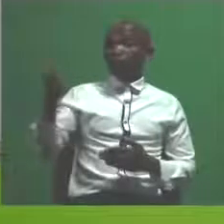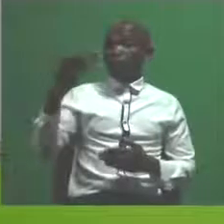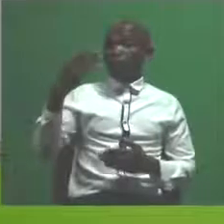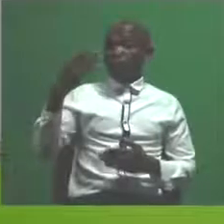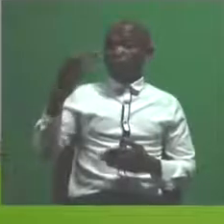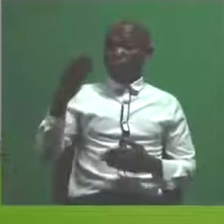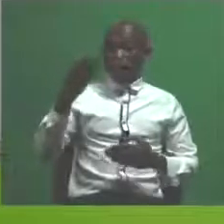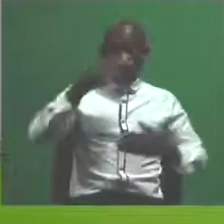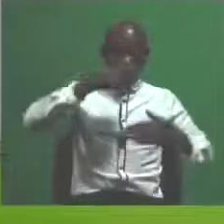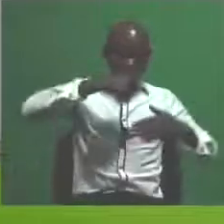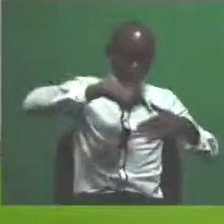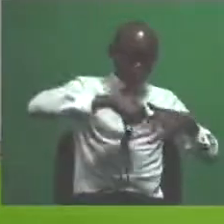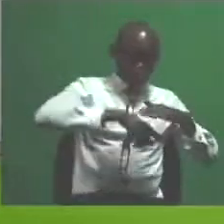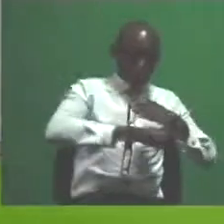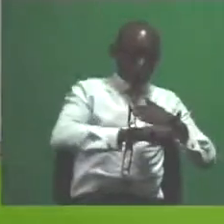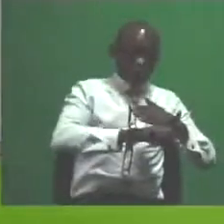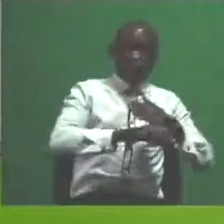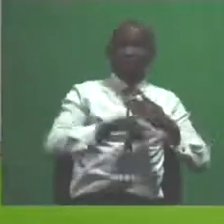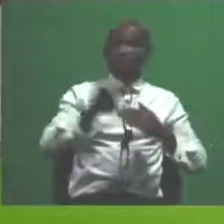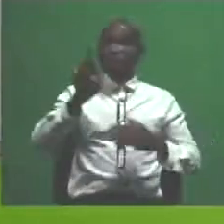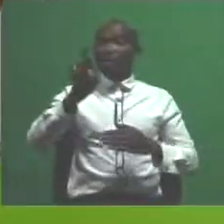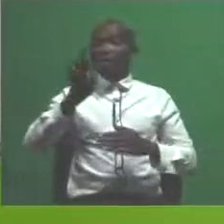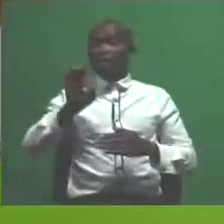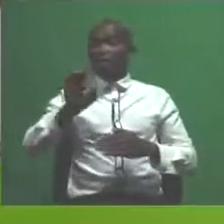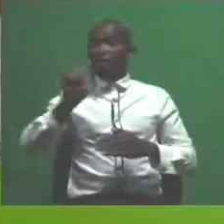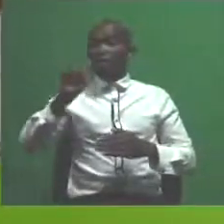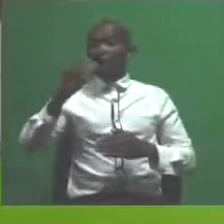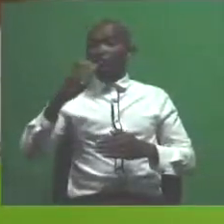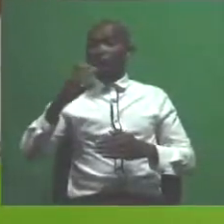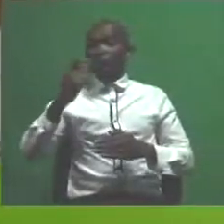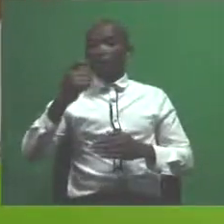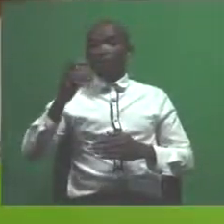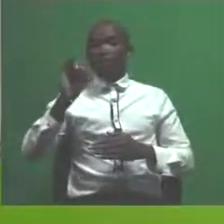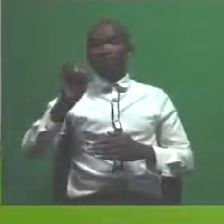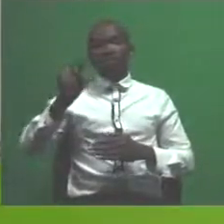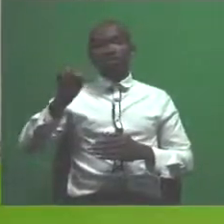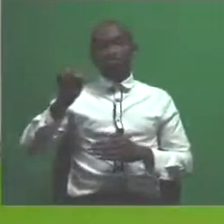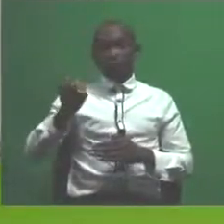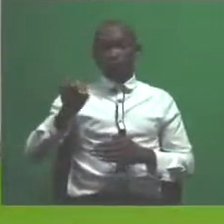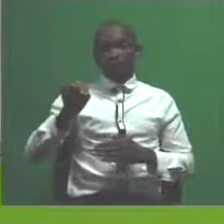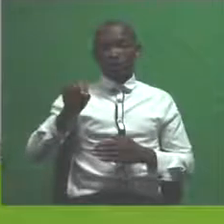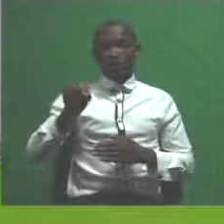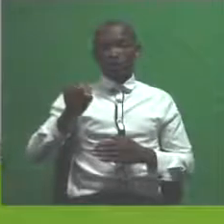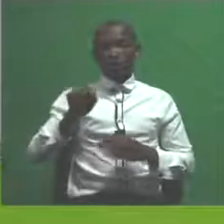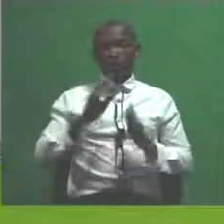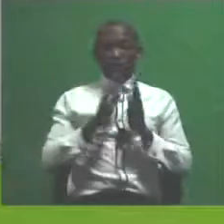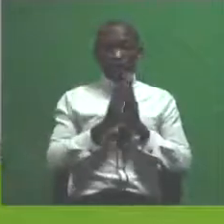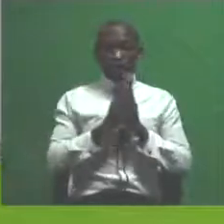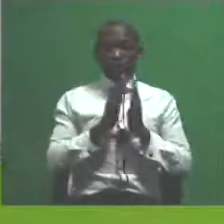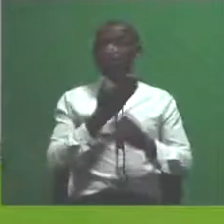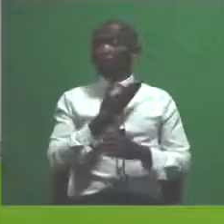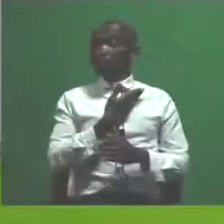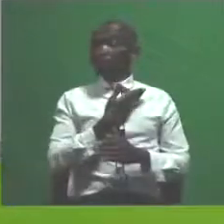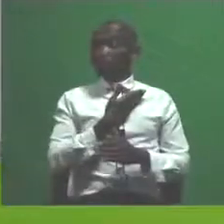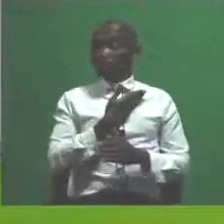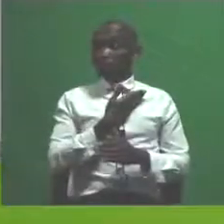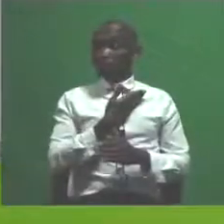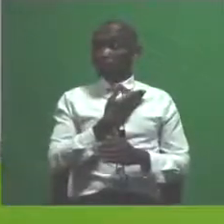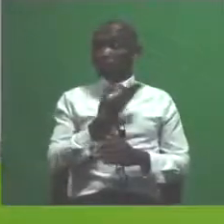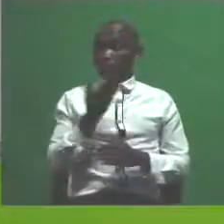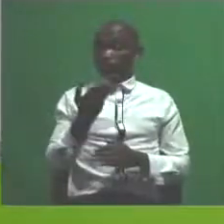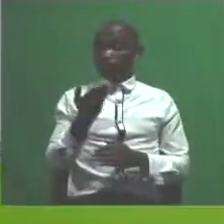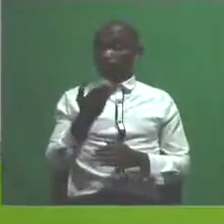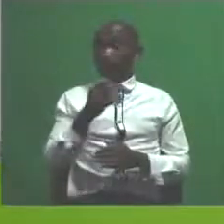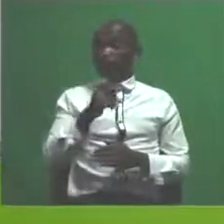to the reaction. Okay, thank you very much. Therefore,